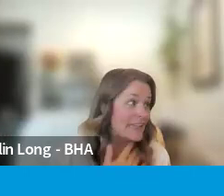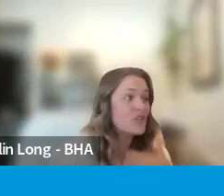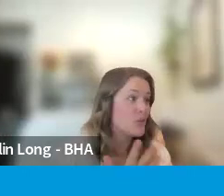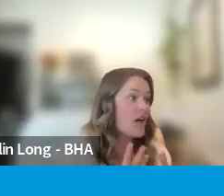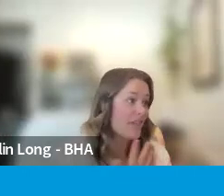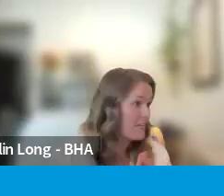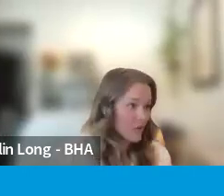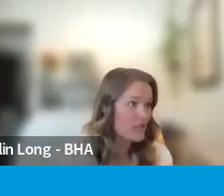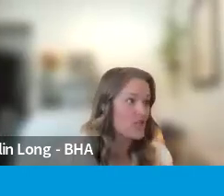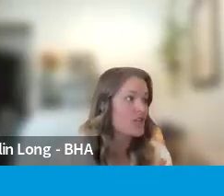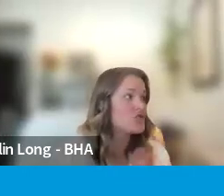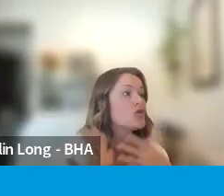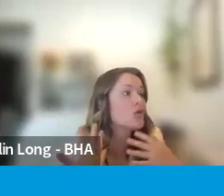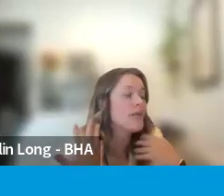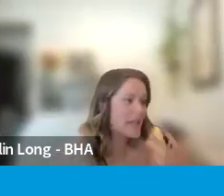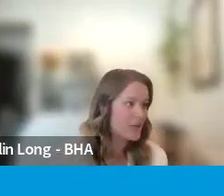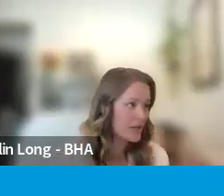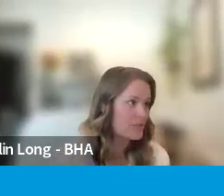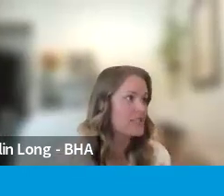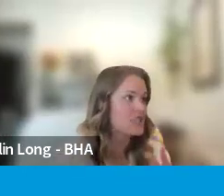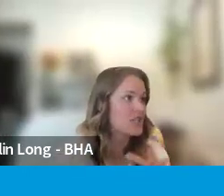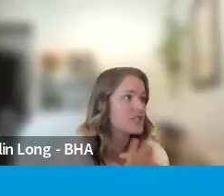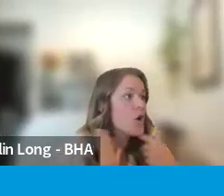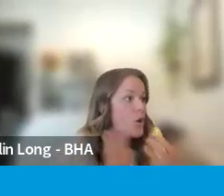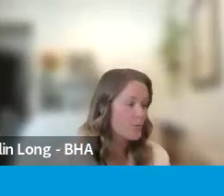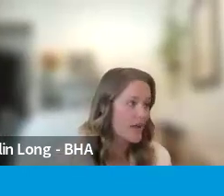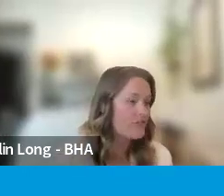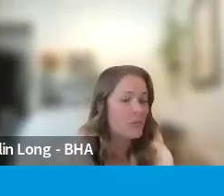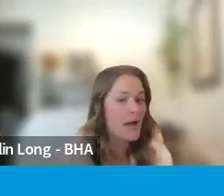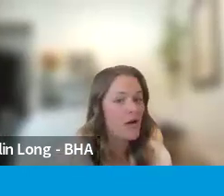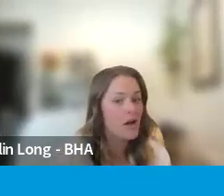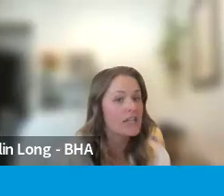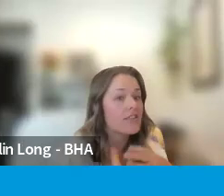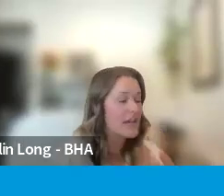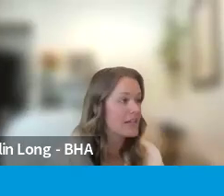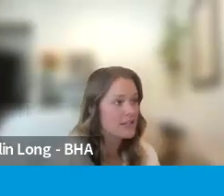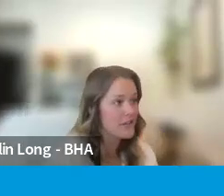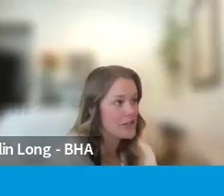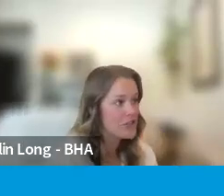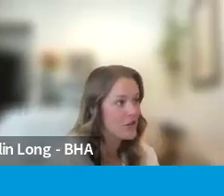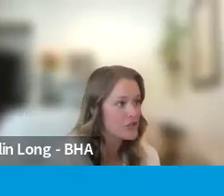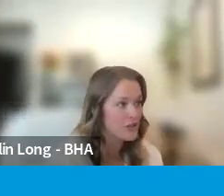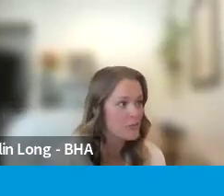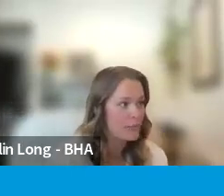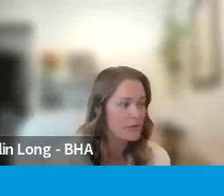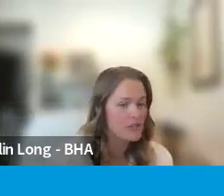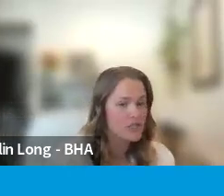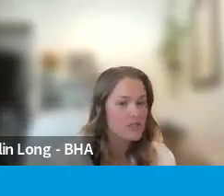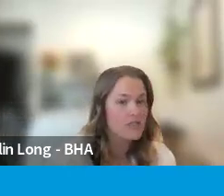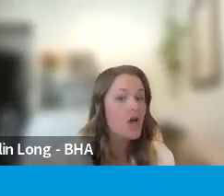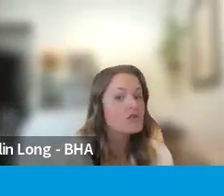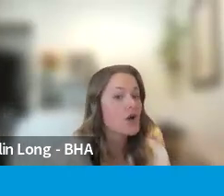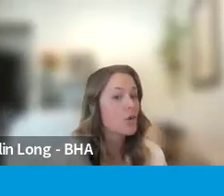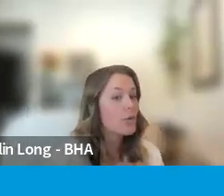not given you all of that information to make any recommendations or provide feedback on that identification of underserved